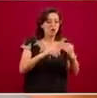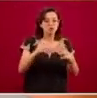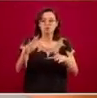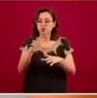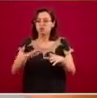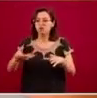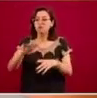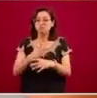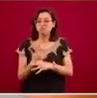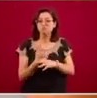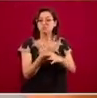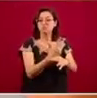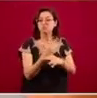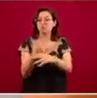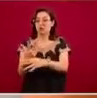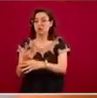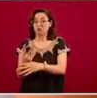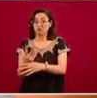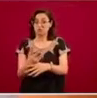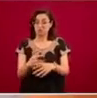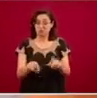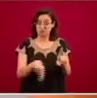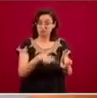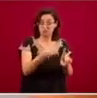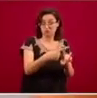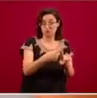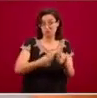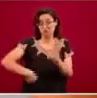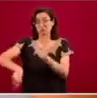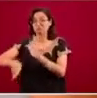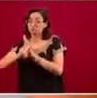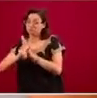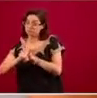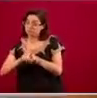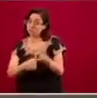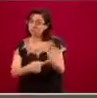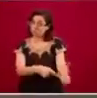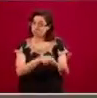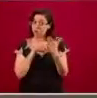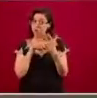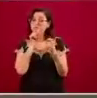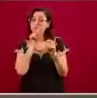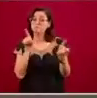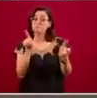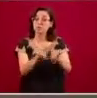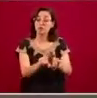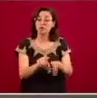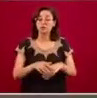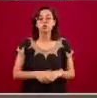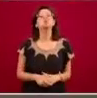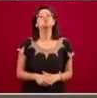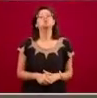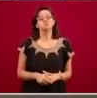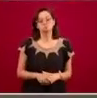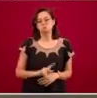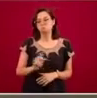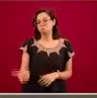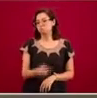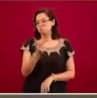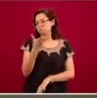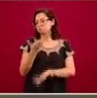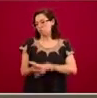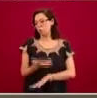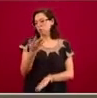the economists, of the sociologists that tell us the pros and the cons of these